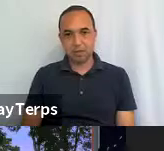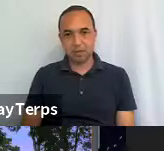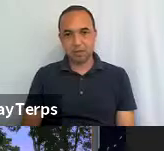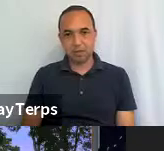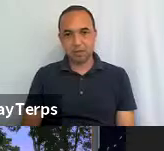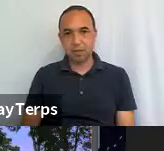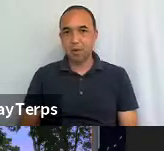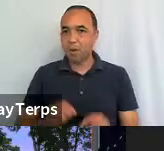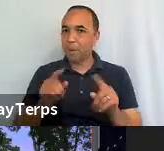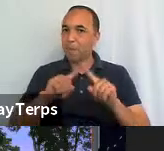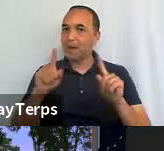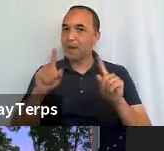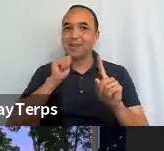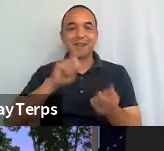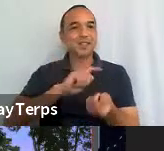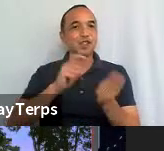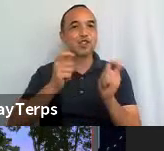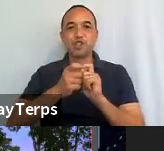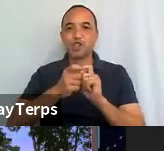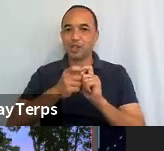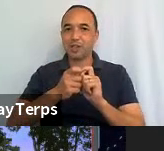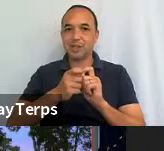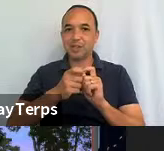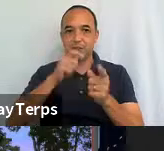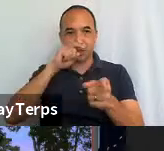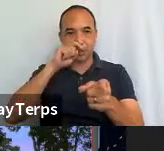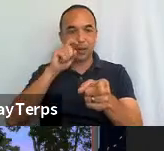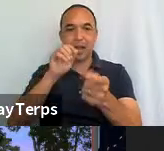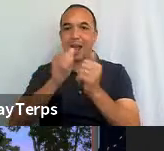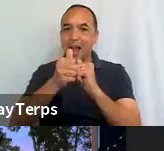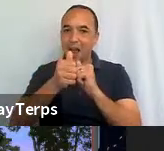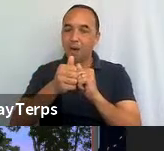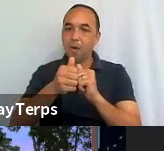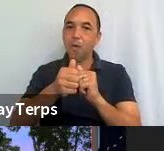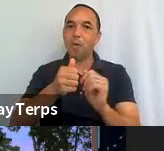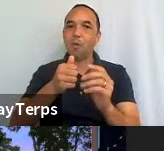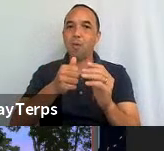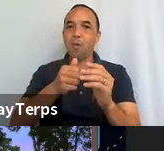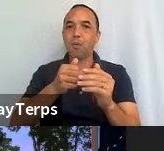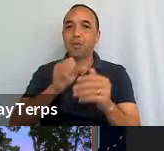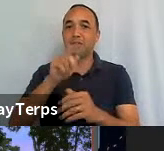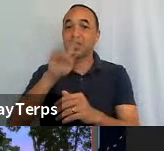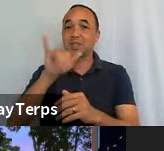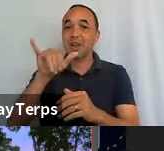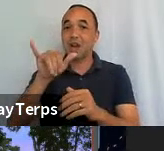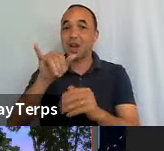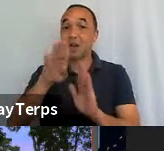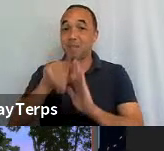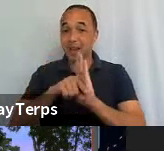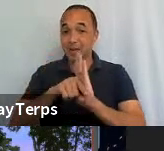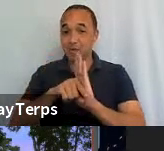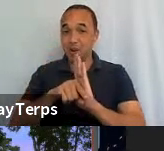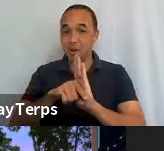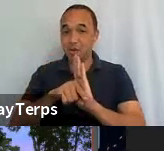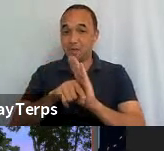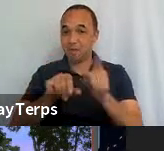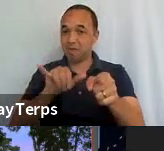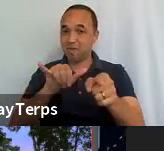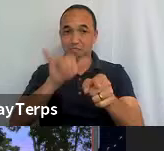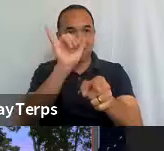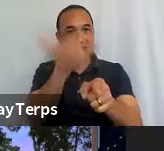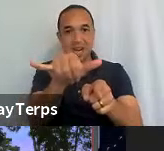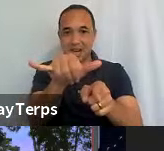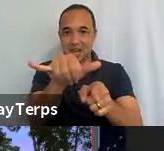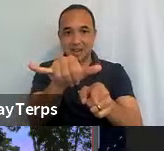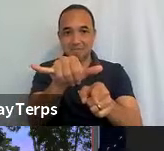Without changing the integrity of the background layer. And another way to do this, I'm going to go